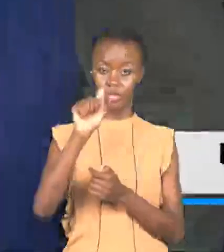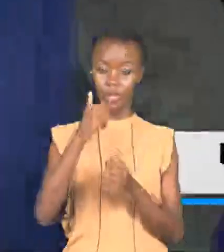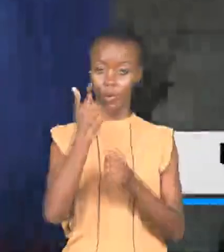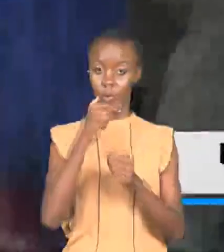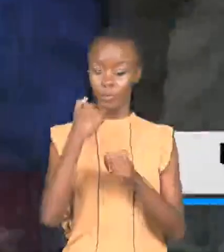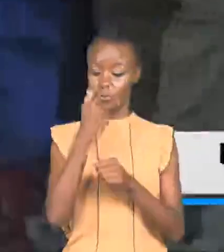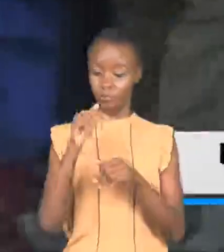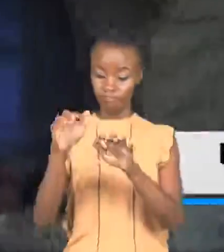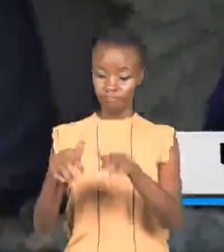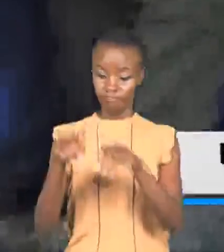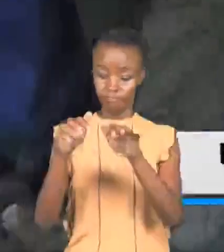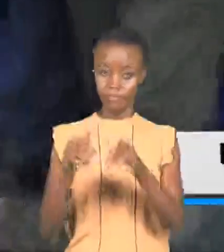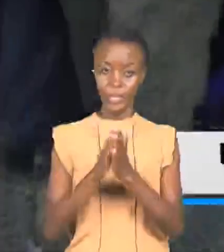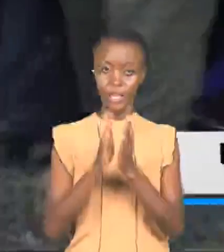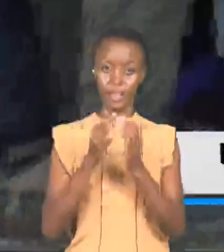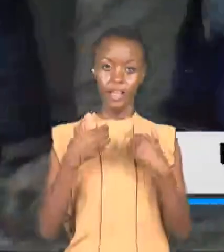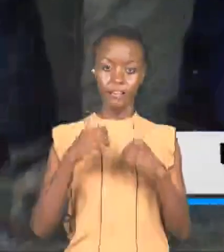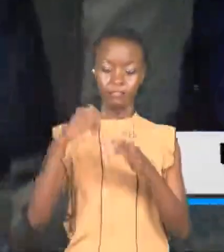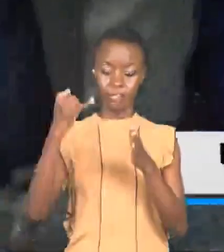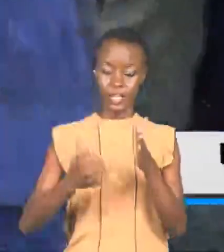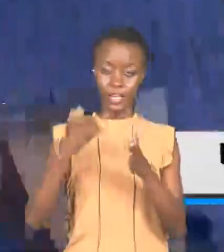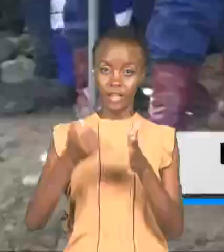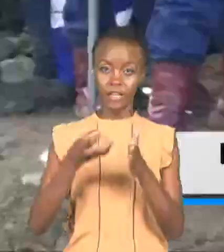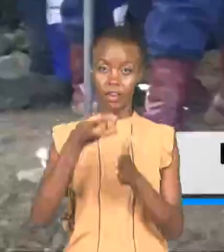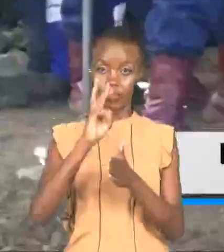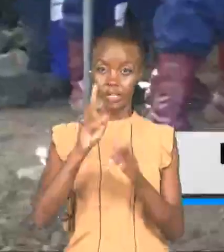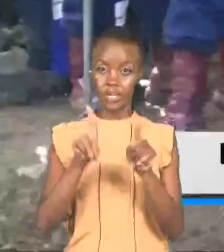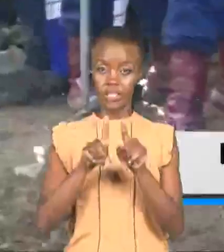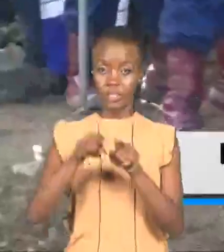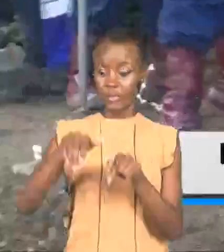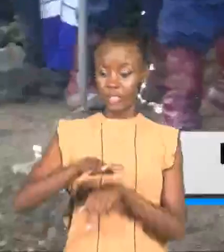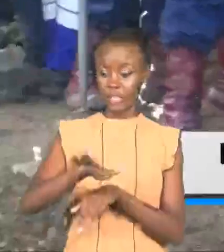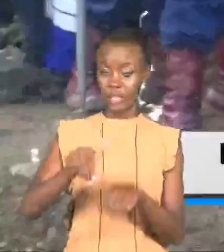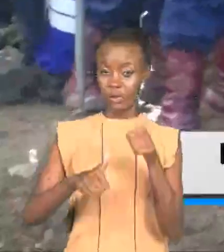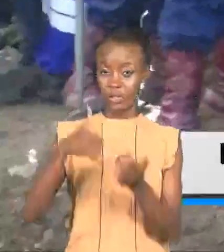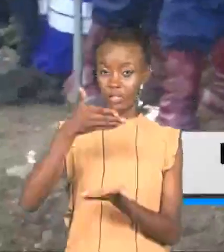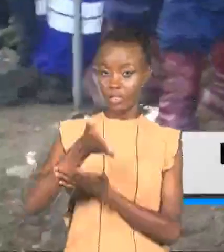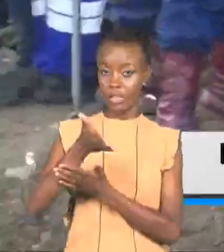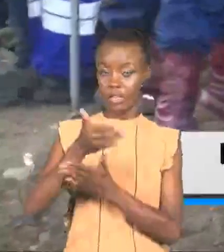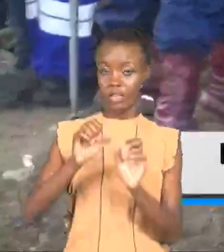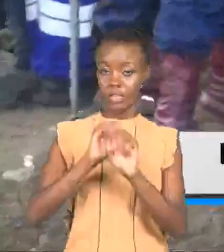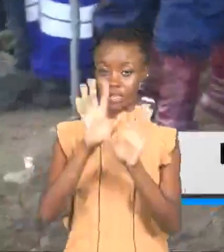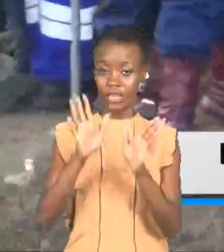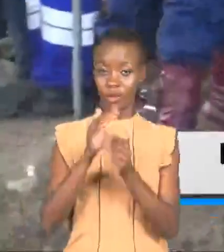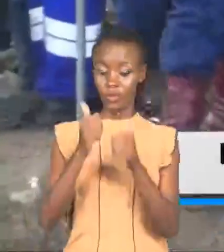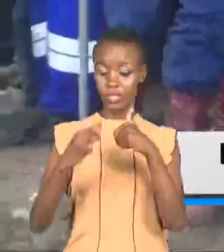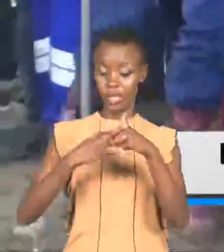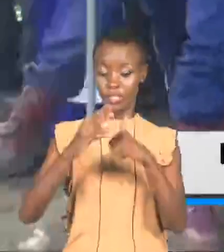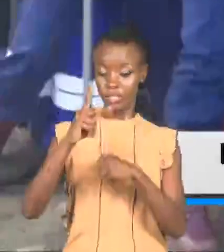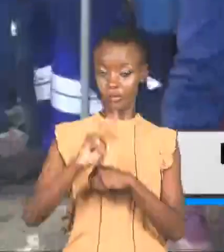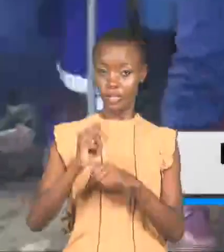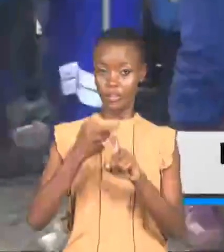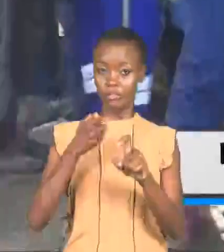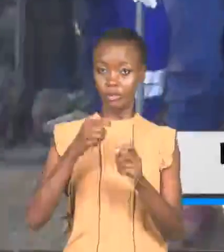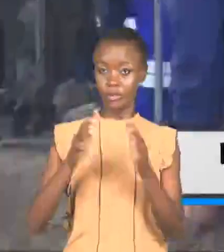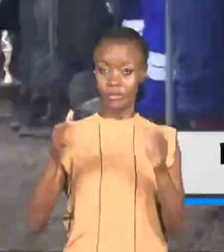shovels and generator-powered water pumps. The makeshift shafts and tunnels dotted around a clearing, some 8 kilometers from the main